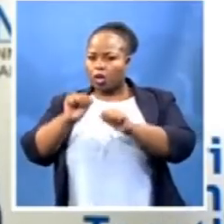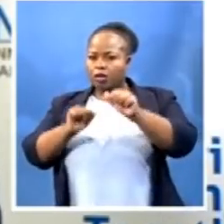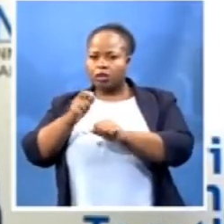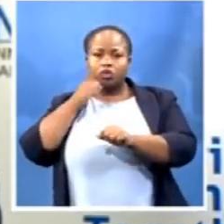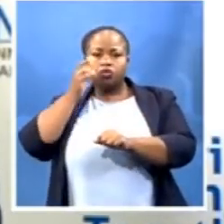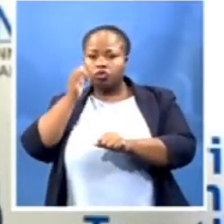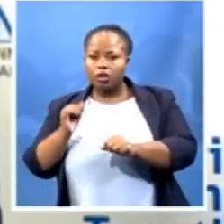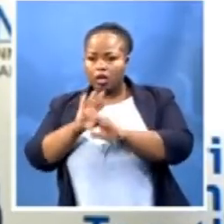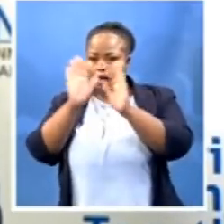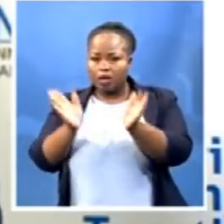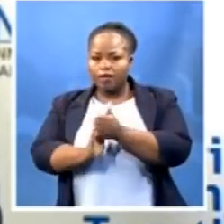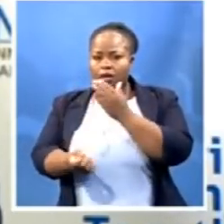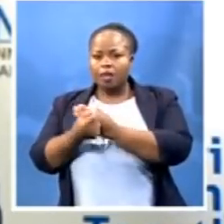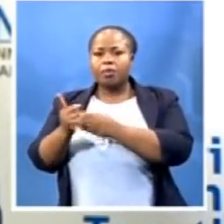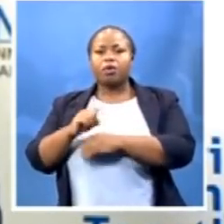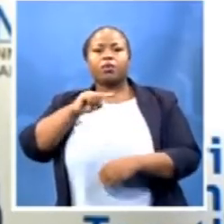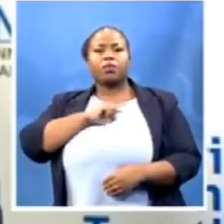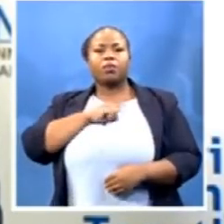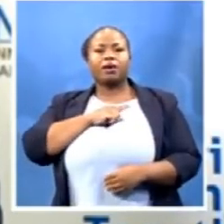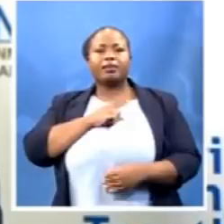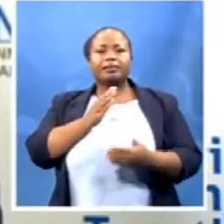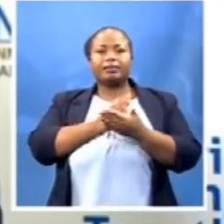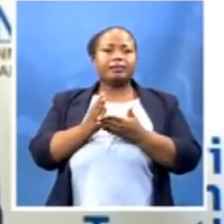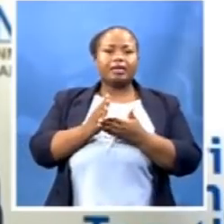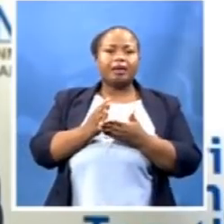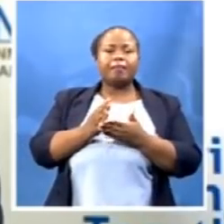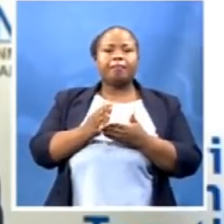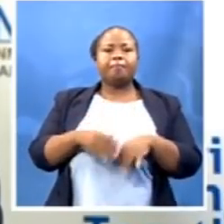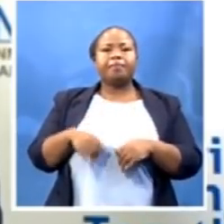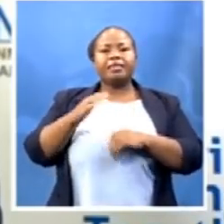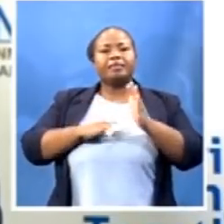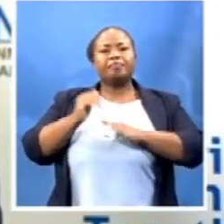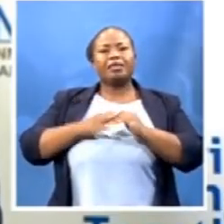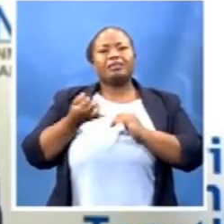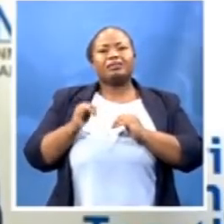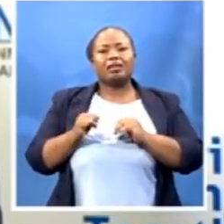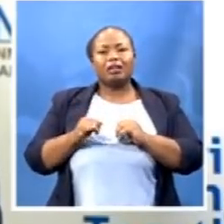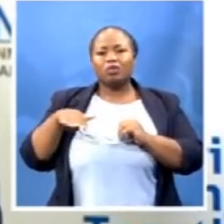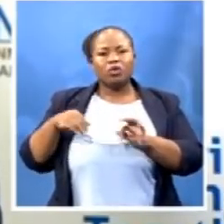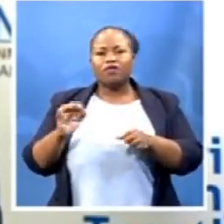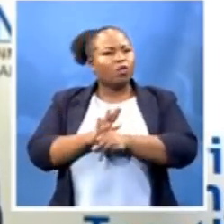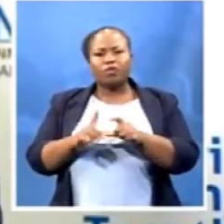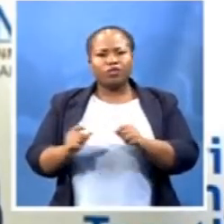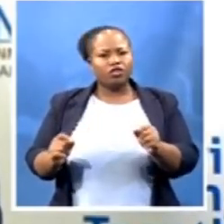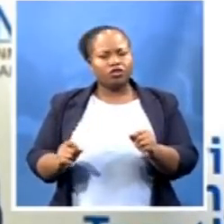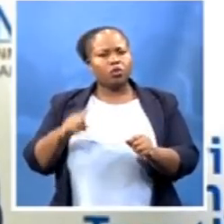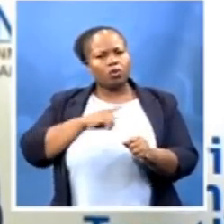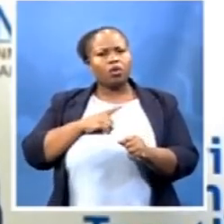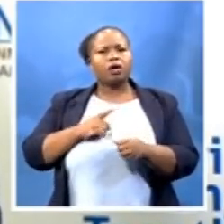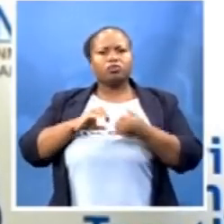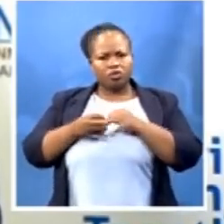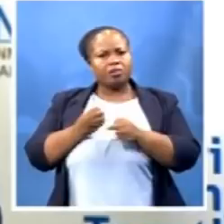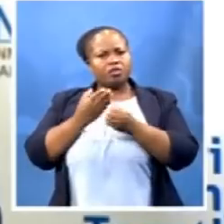of incomplete and unoccupied structures. These structures were demolished to prevent land invasions. However, the